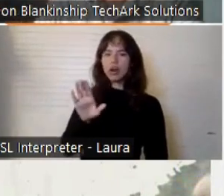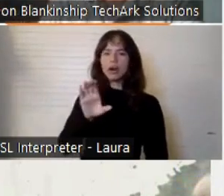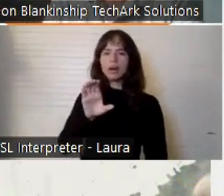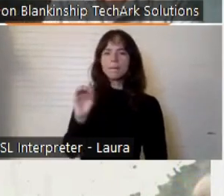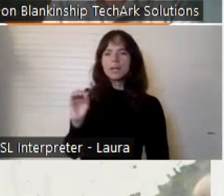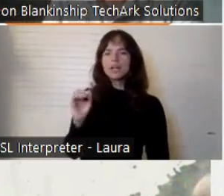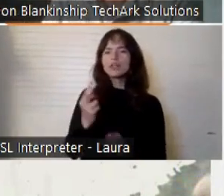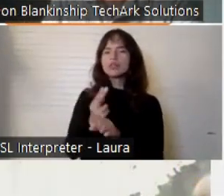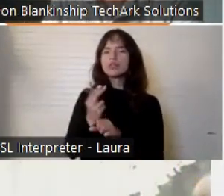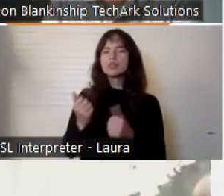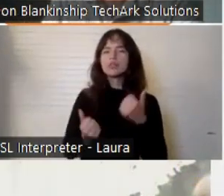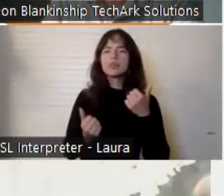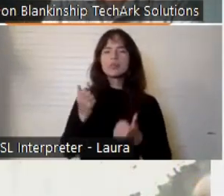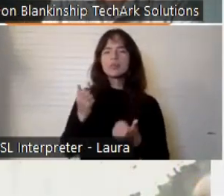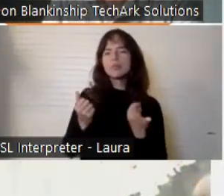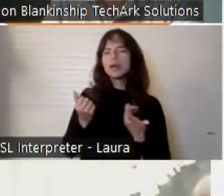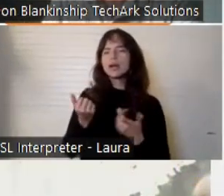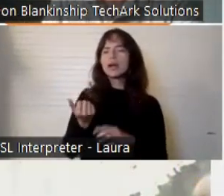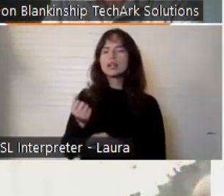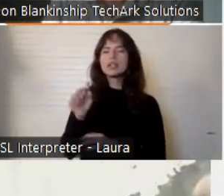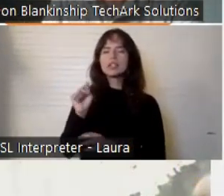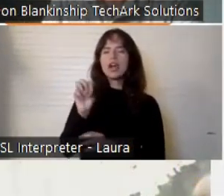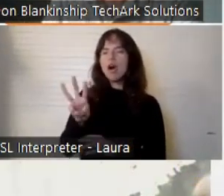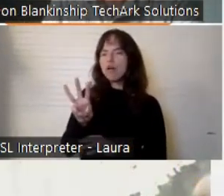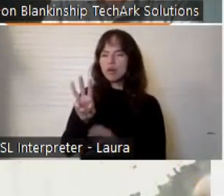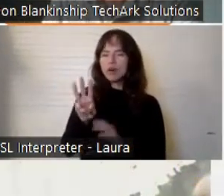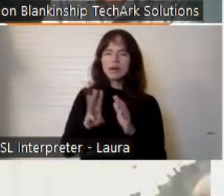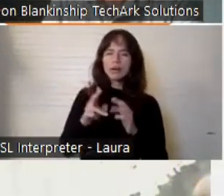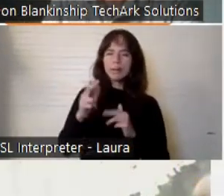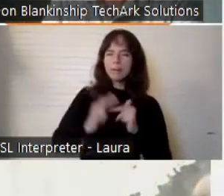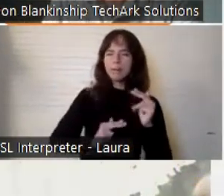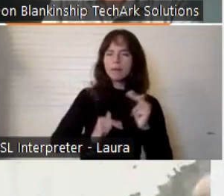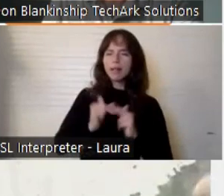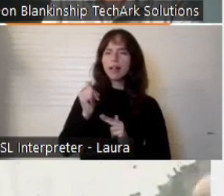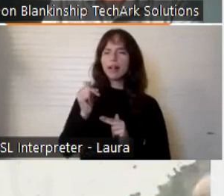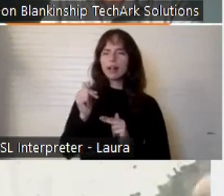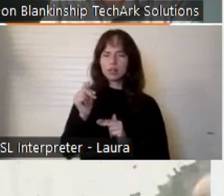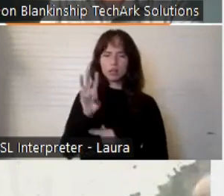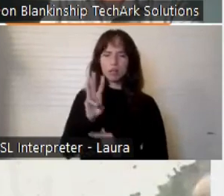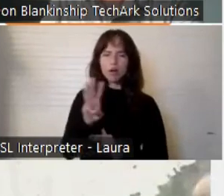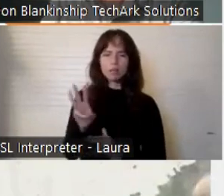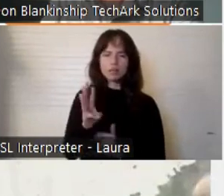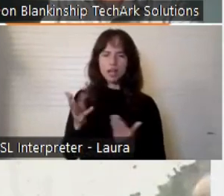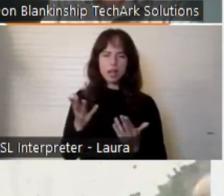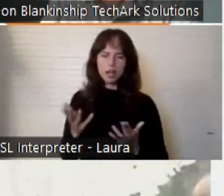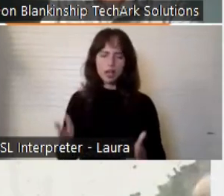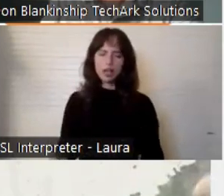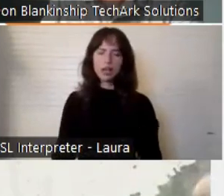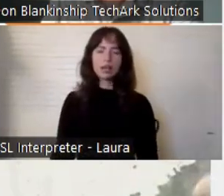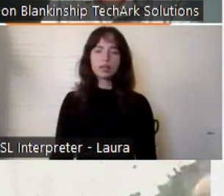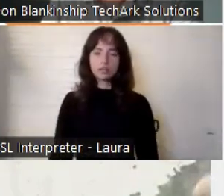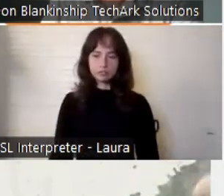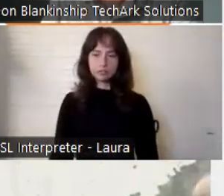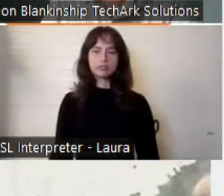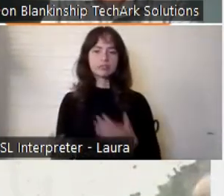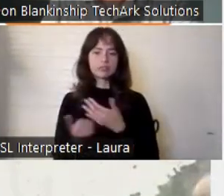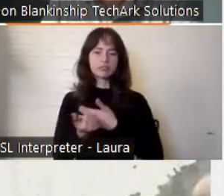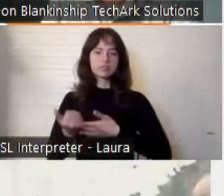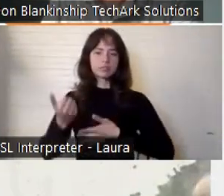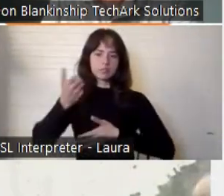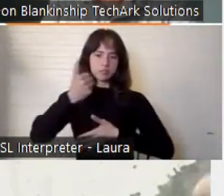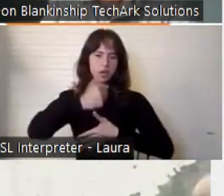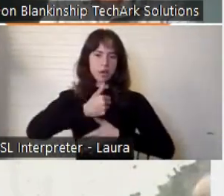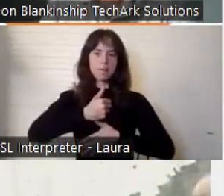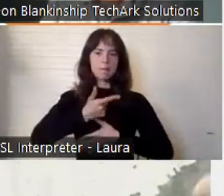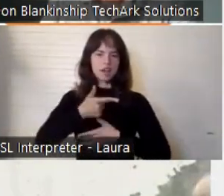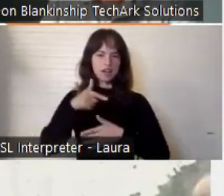WordPress? What are you using in the back end to build these sites out? So primarily the content management system that we use at